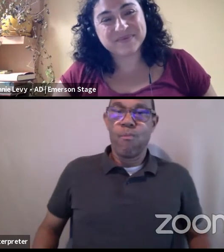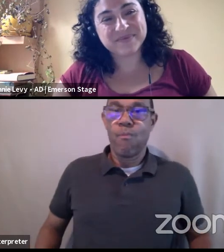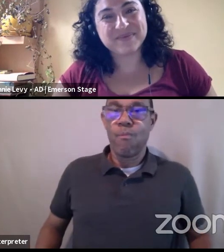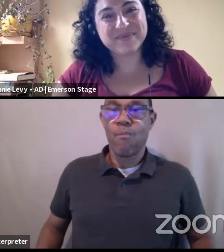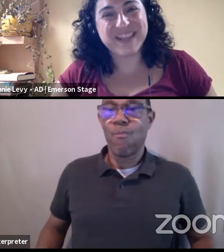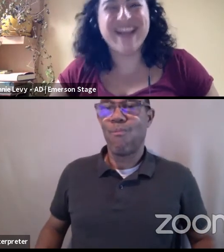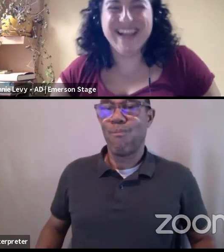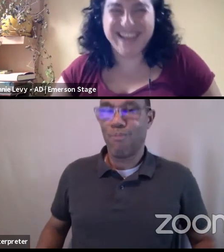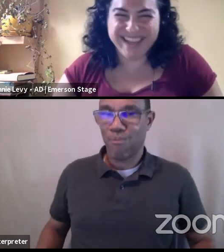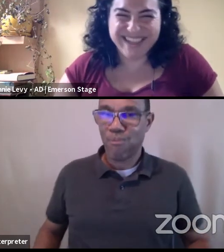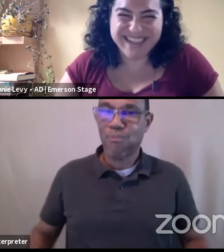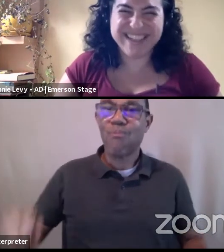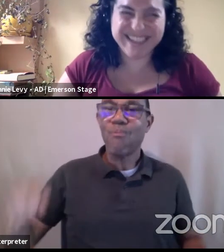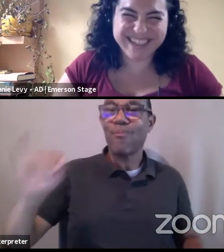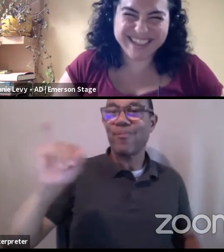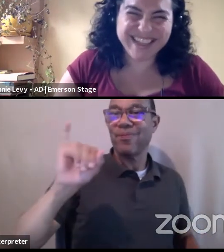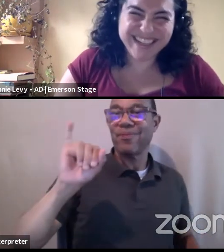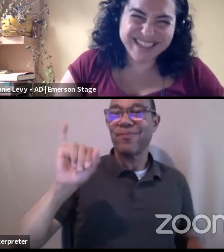seriously,